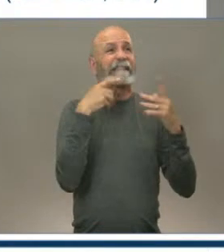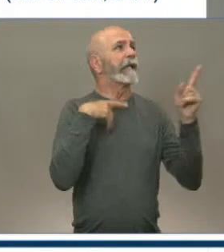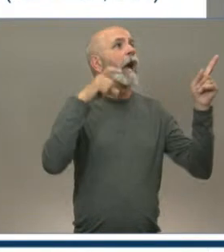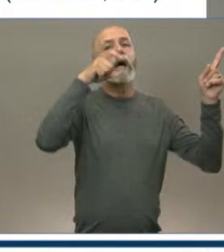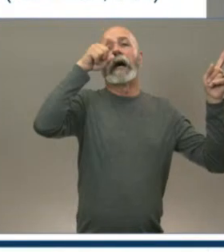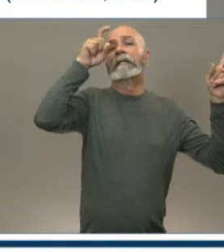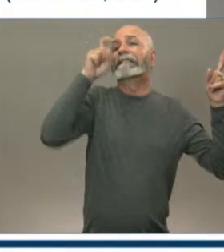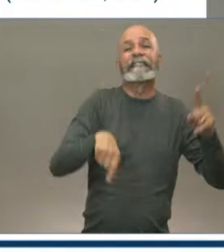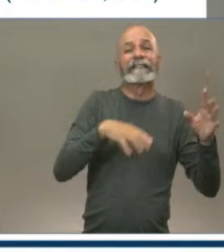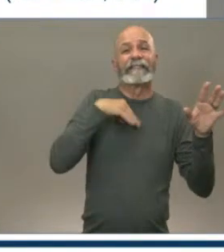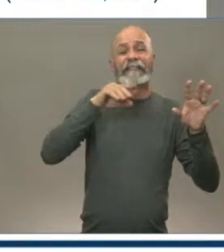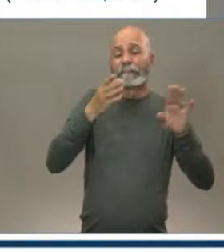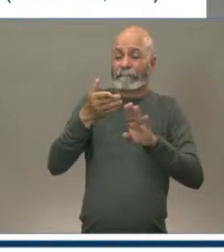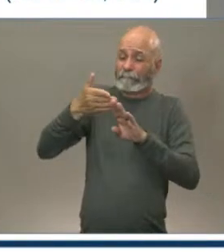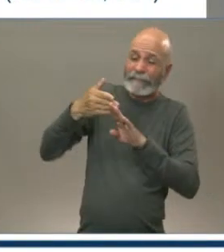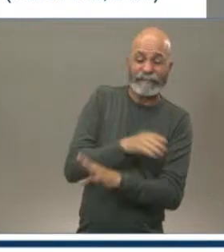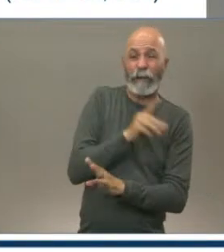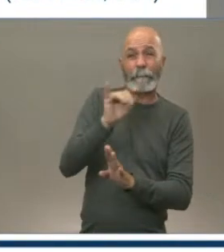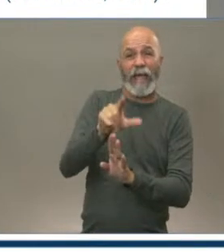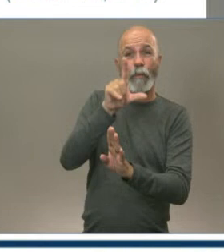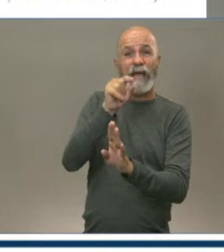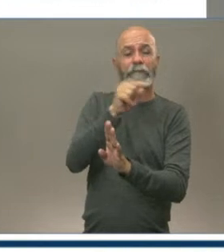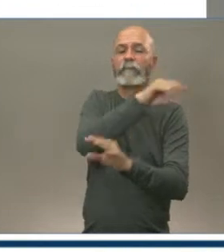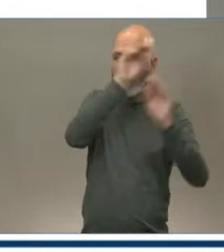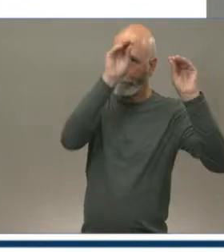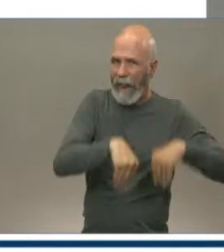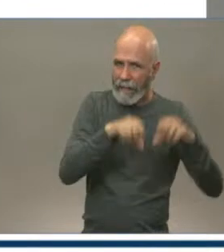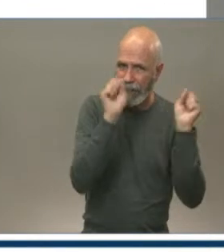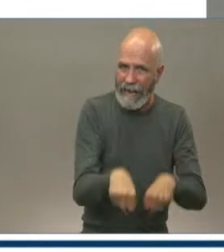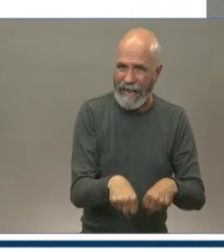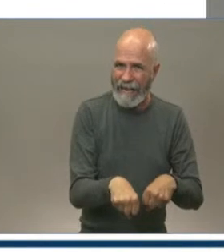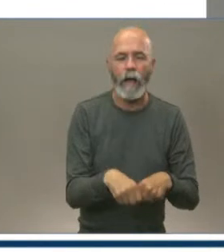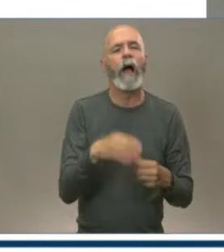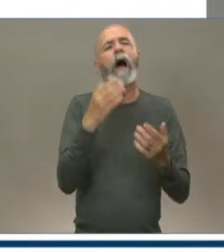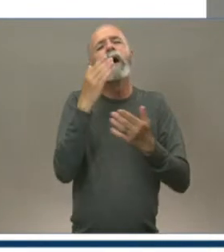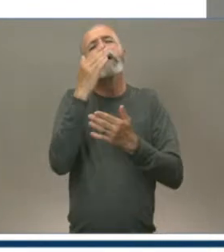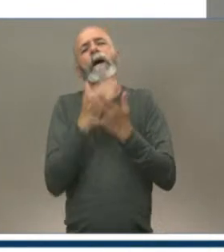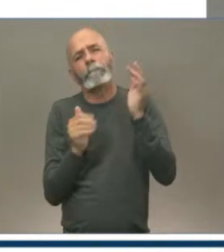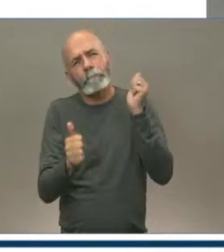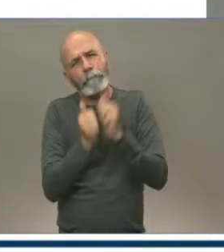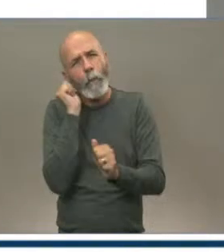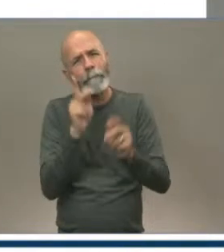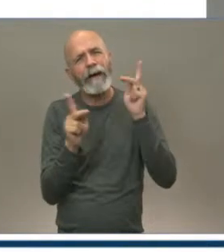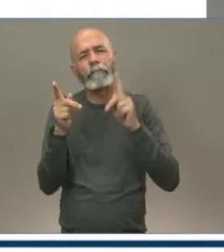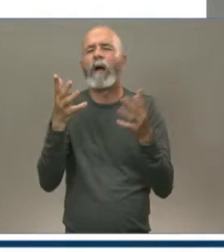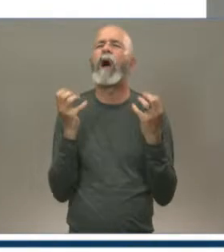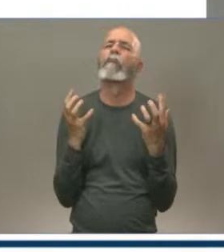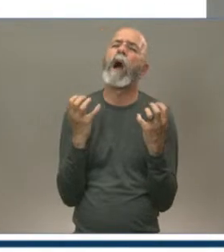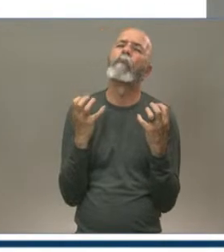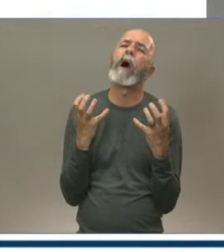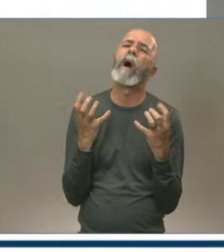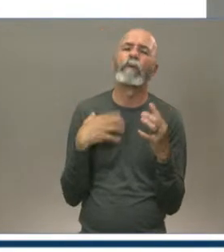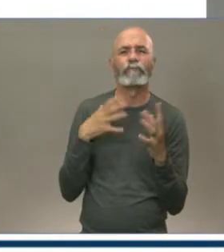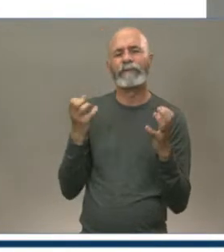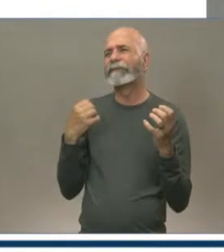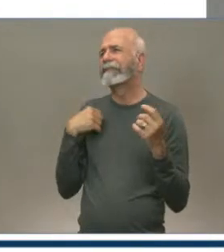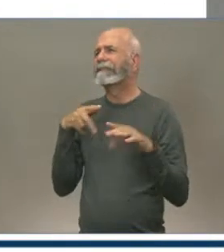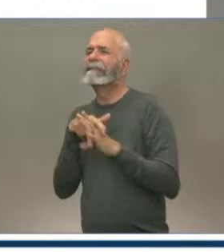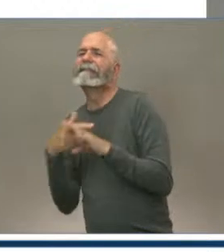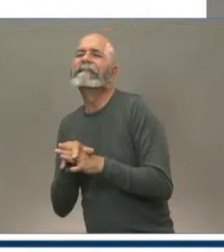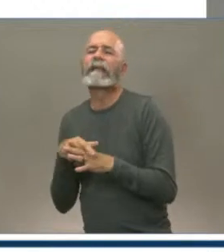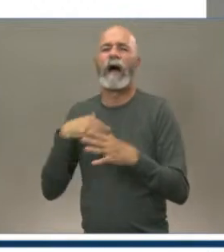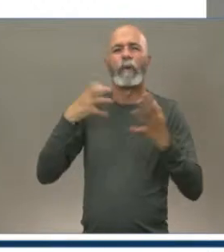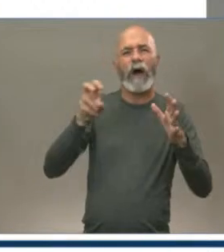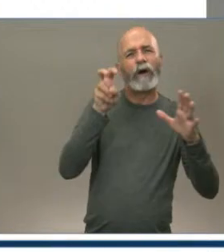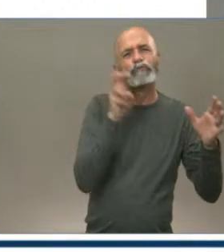The majority of Nova Scotians want to do the right thing. That's why we're getting hundreds of questions about travel within the province. People